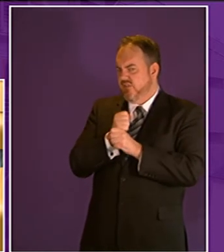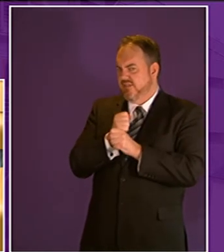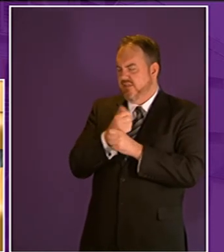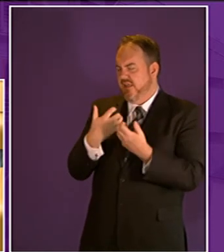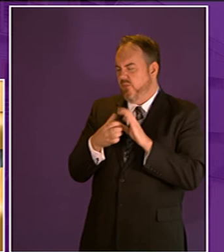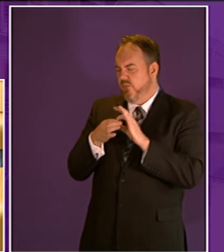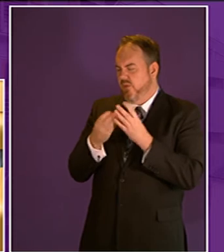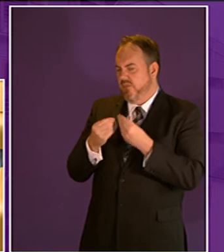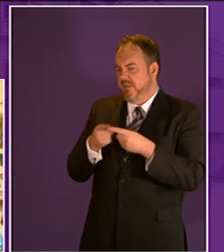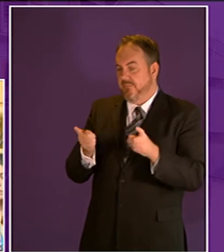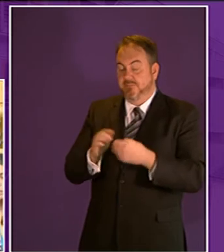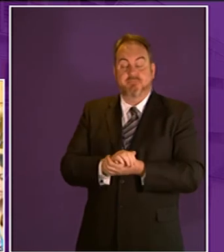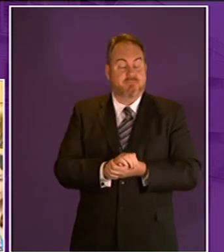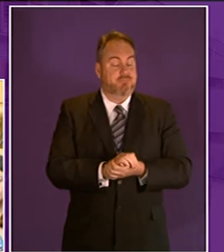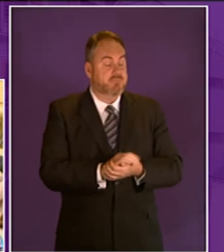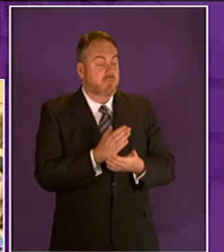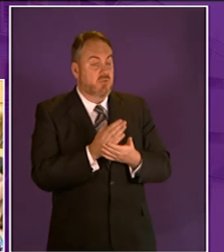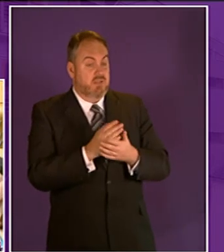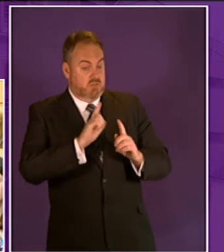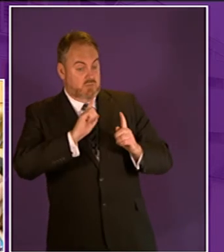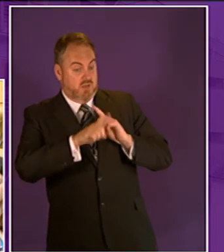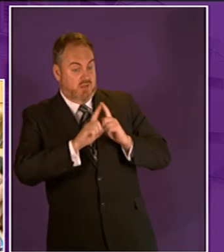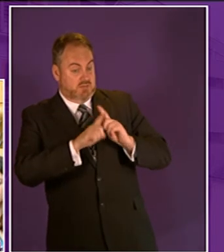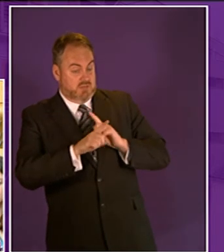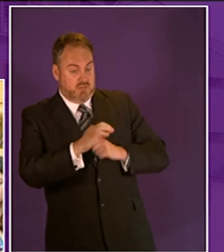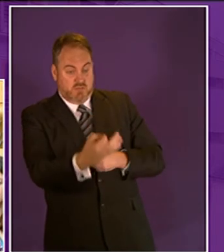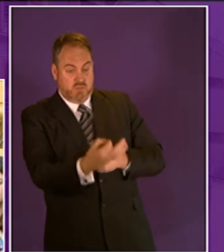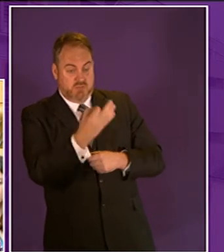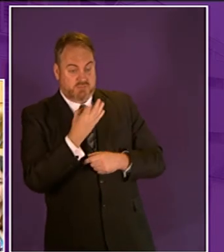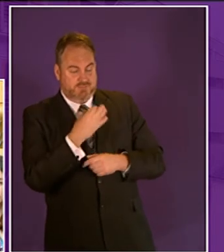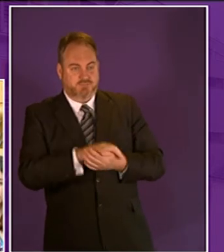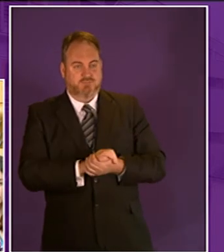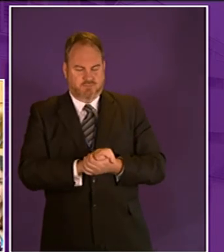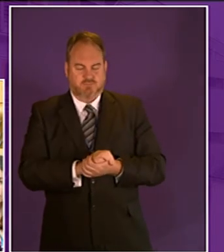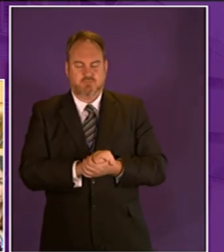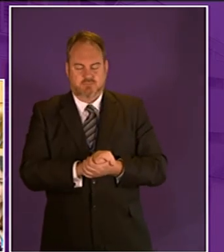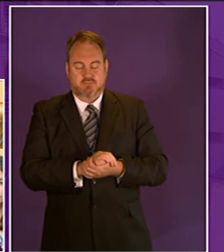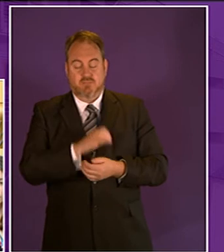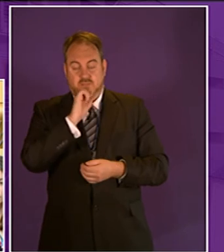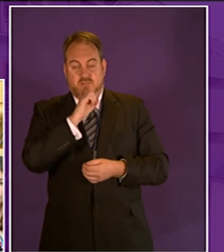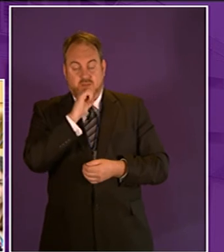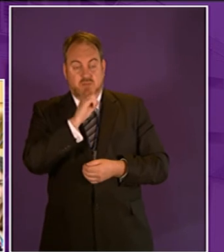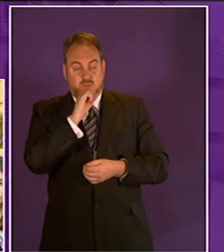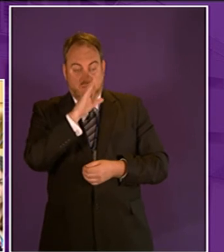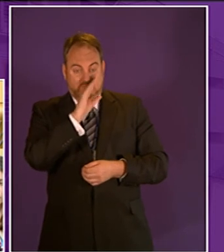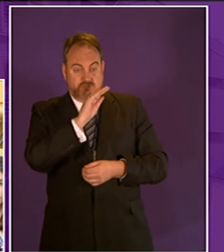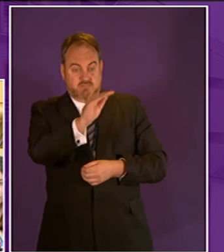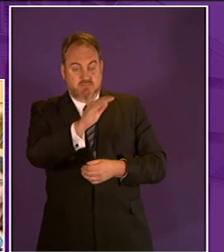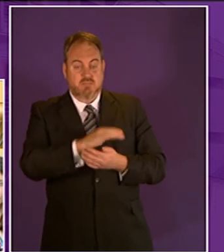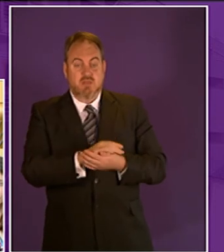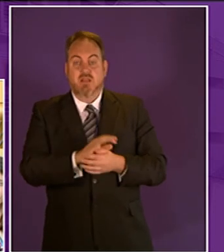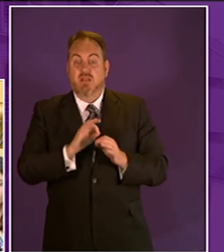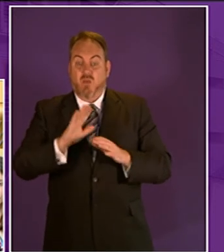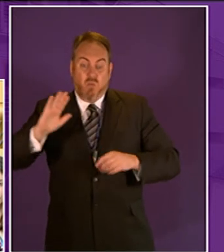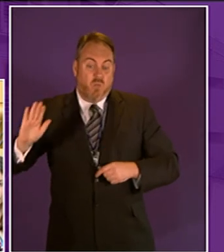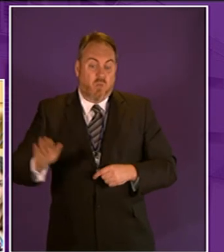you. Cabinet Secretary. Well, just to reiterate again to Alison Johnson that there has been no breach of